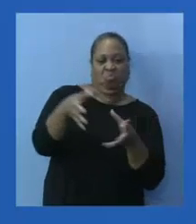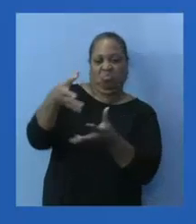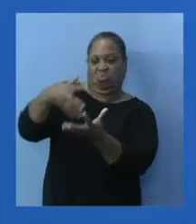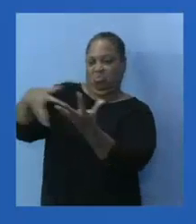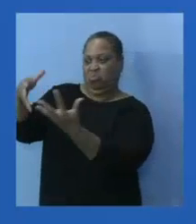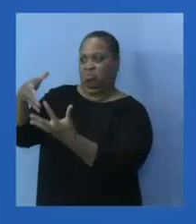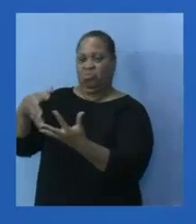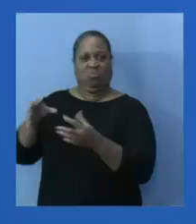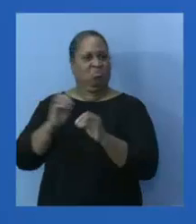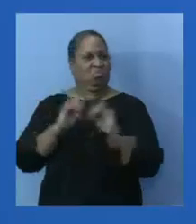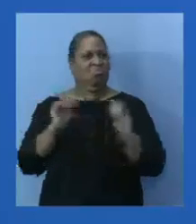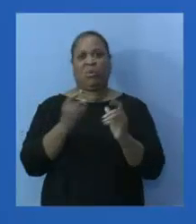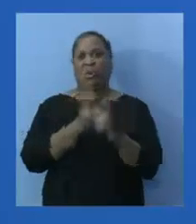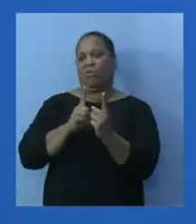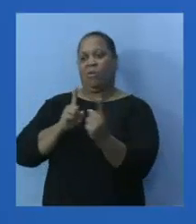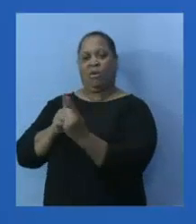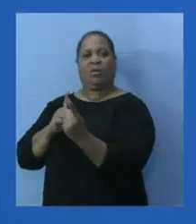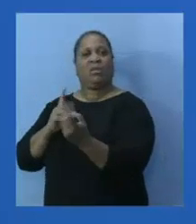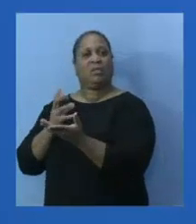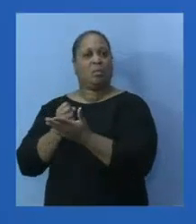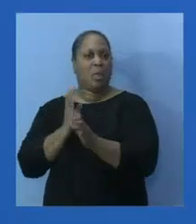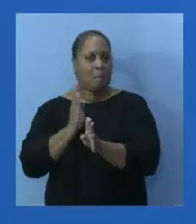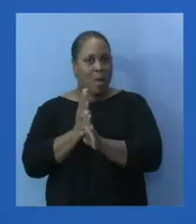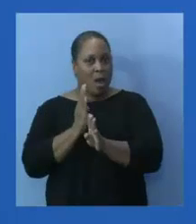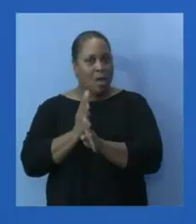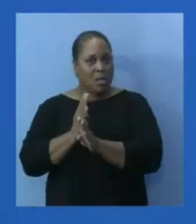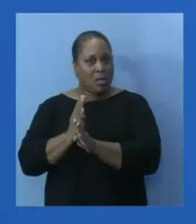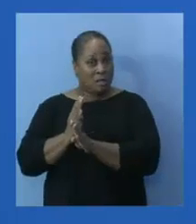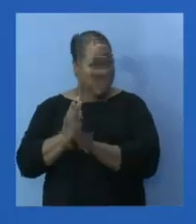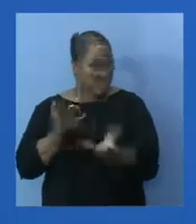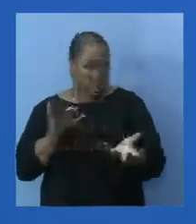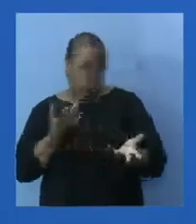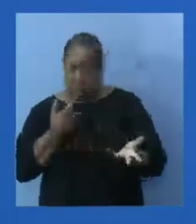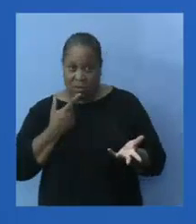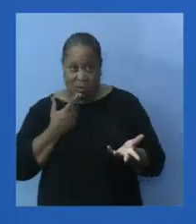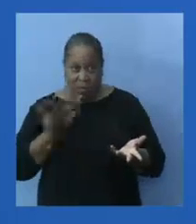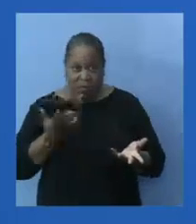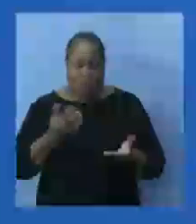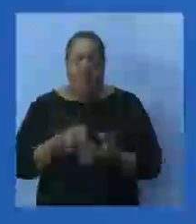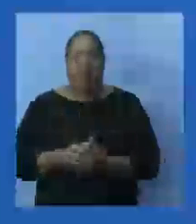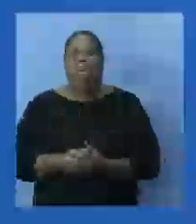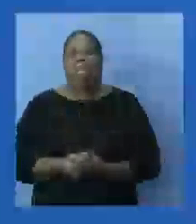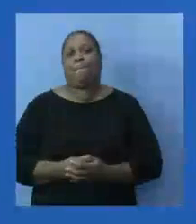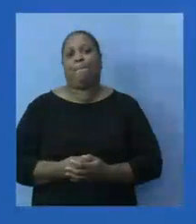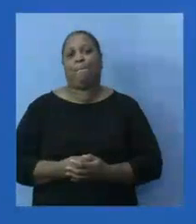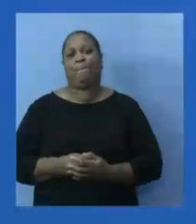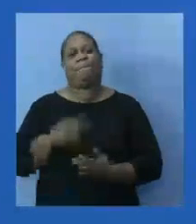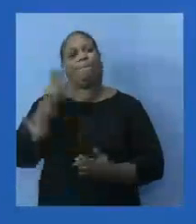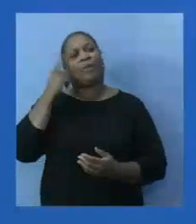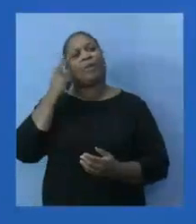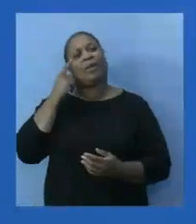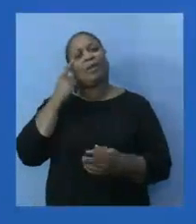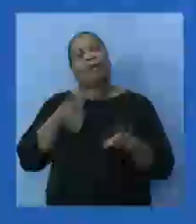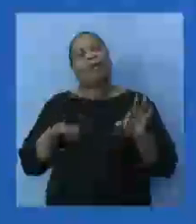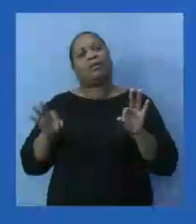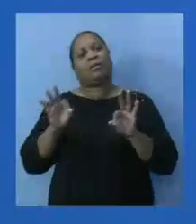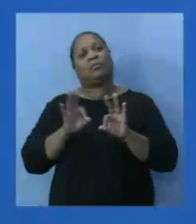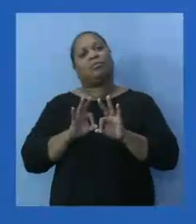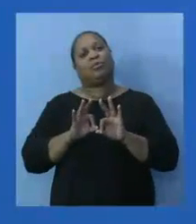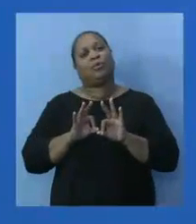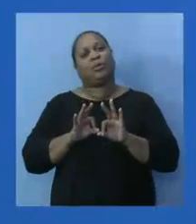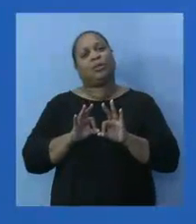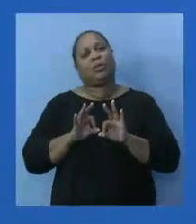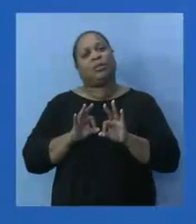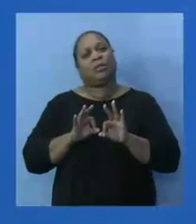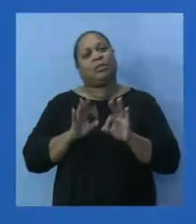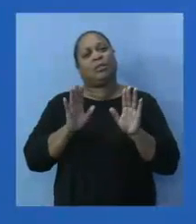with no physical distancing on some of the buses. Your comment on the situation? Well, I think it's important to note that children